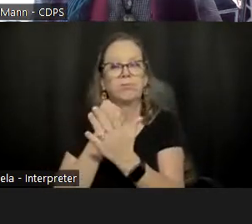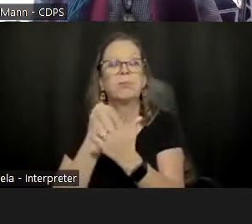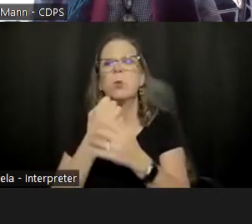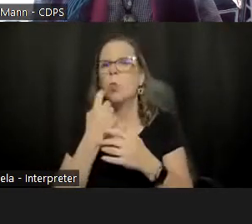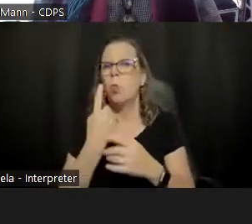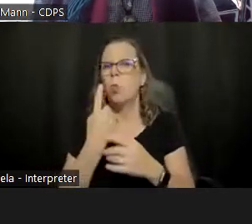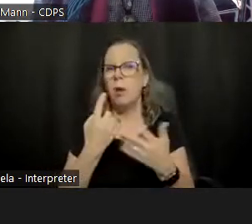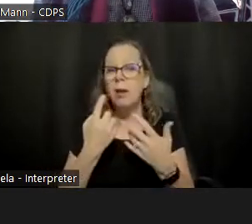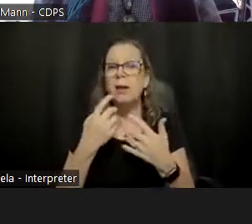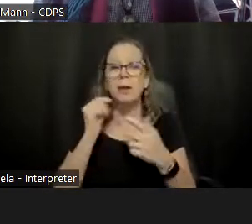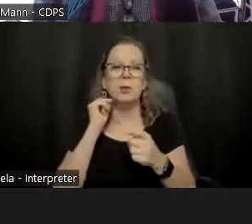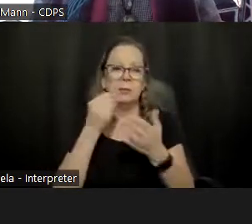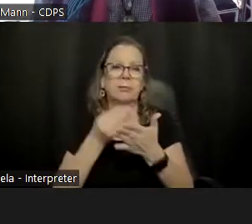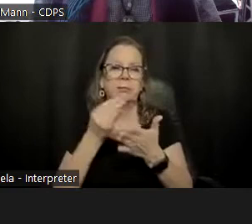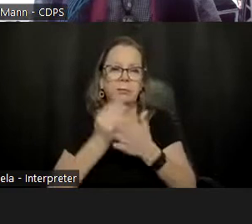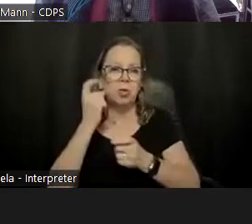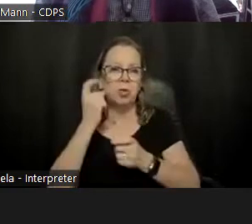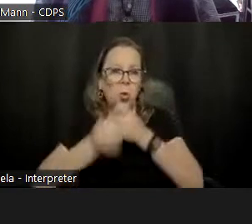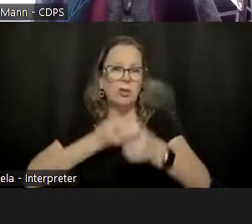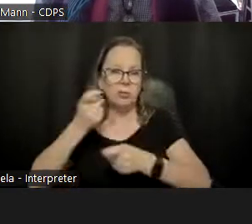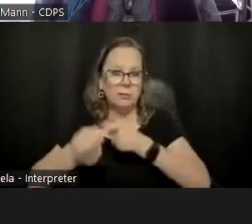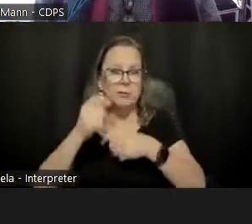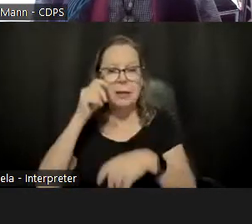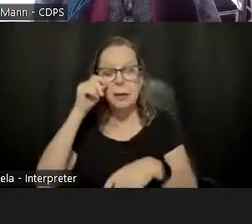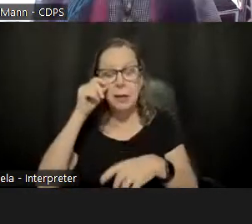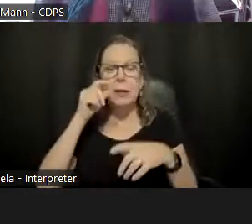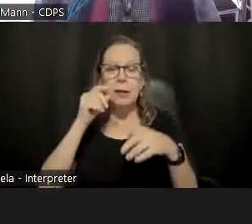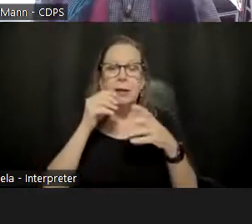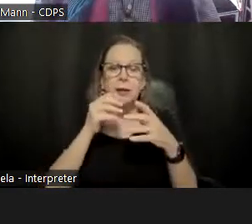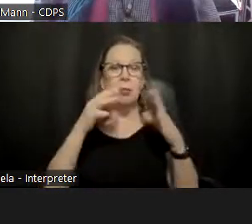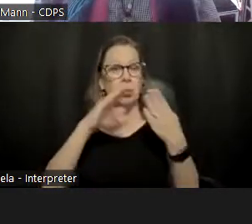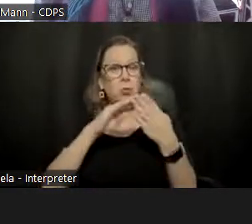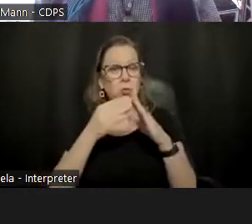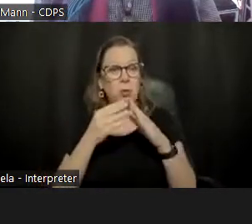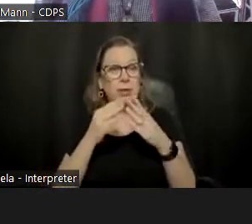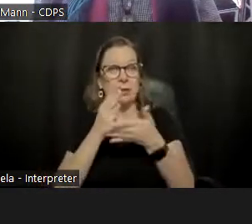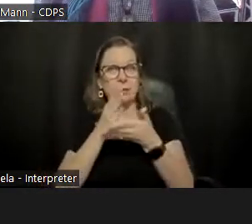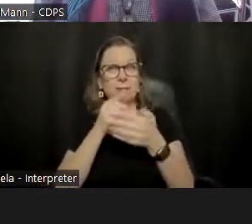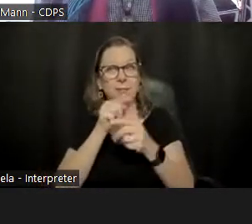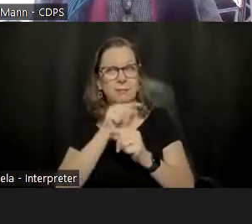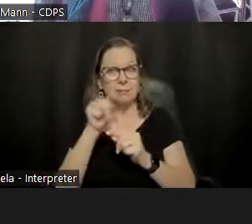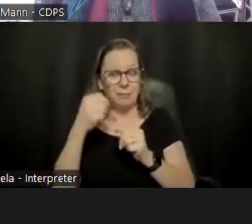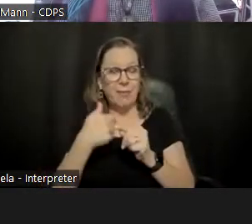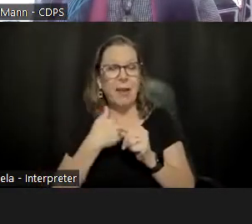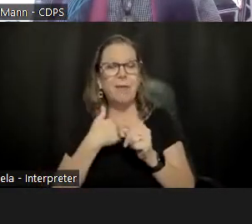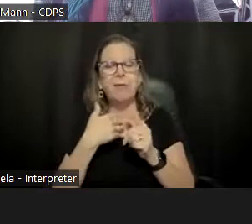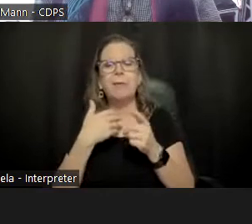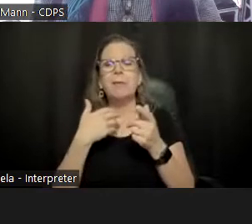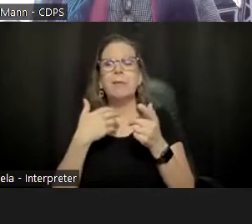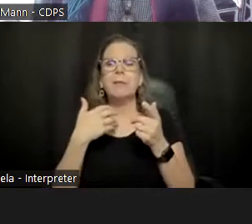was donations. And there was communities like they have a couple